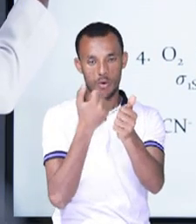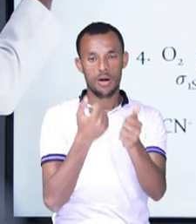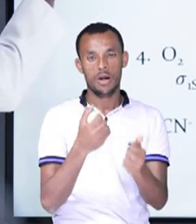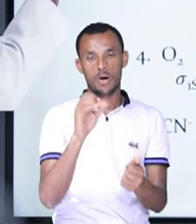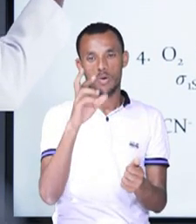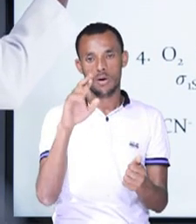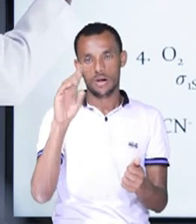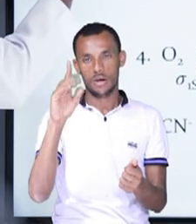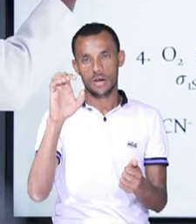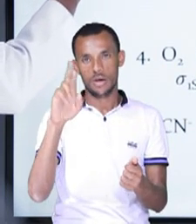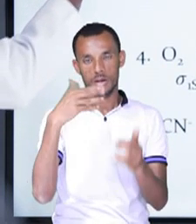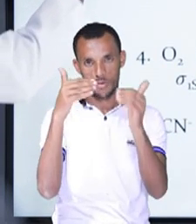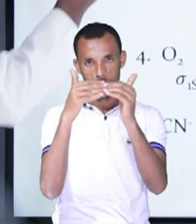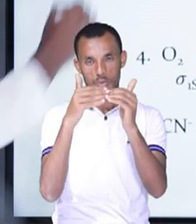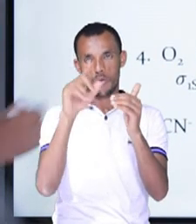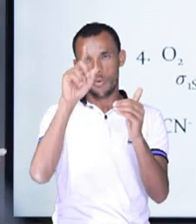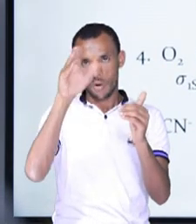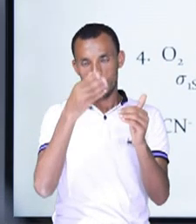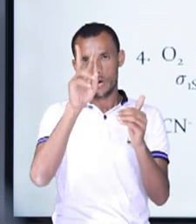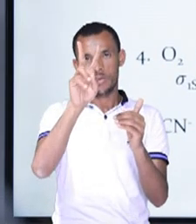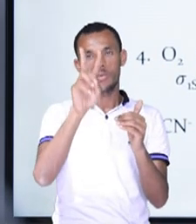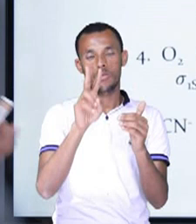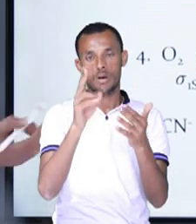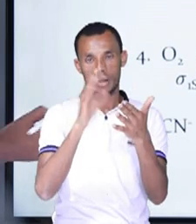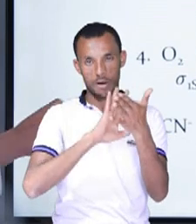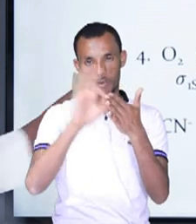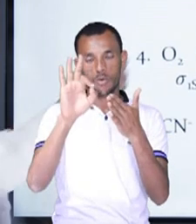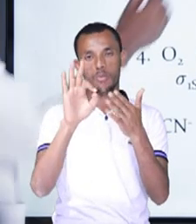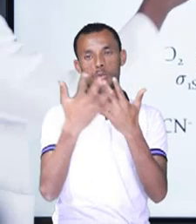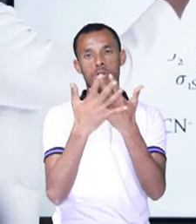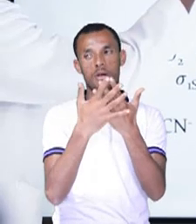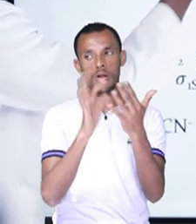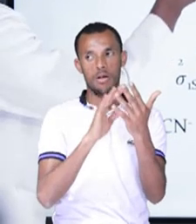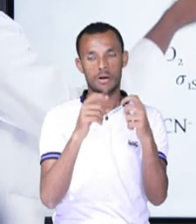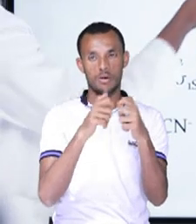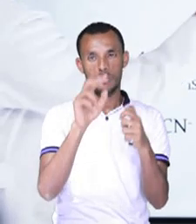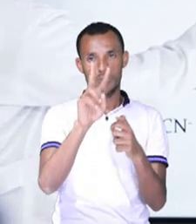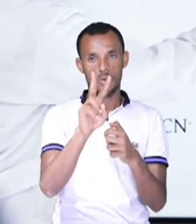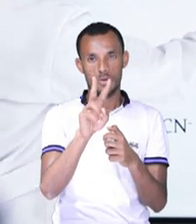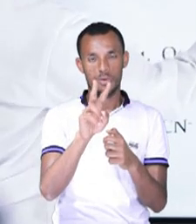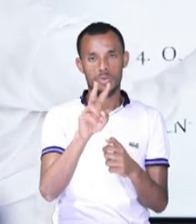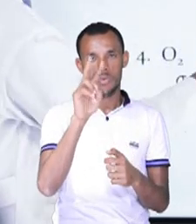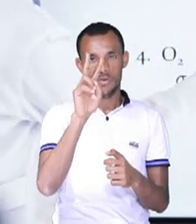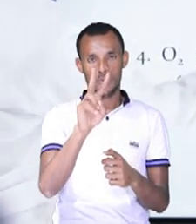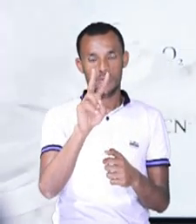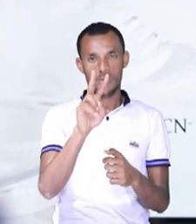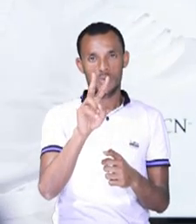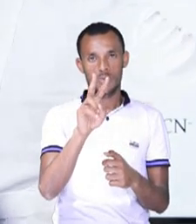Bond order is equals to half of number of bonding. Look, number of bonding electron. 2,